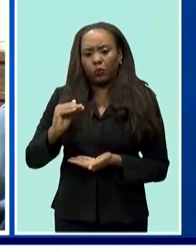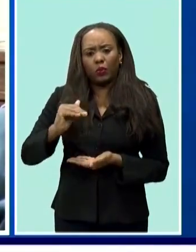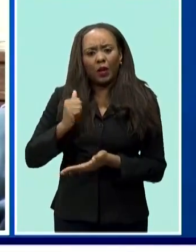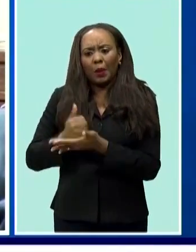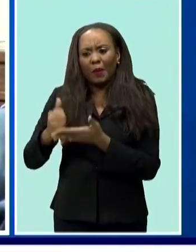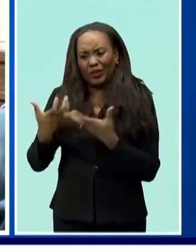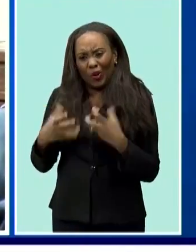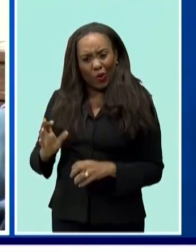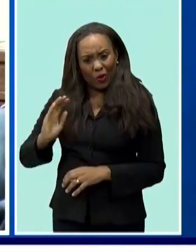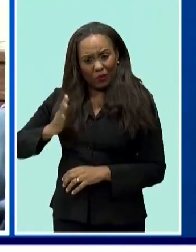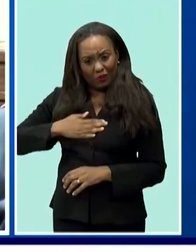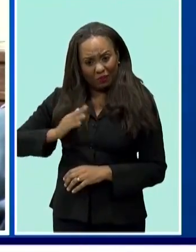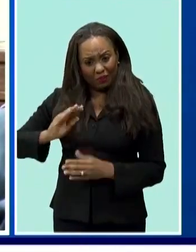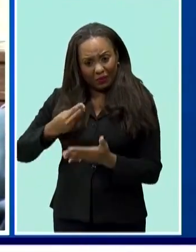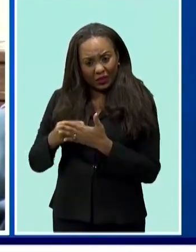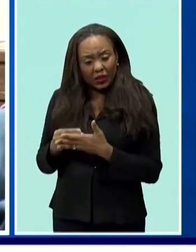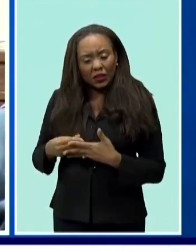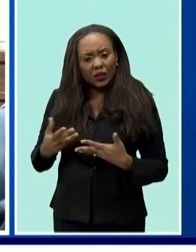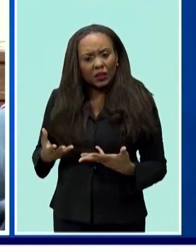decide that we are